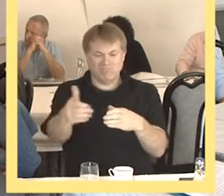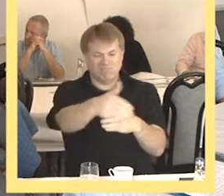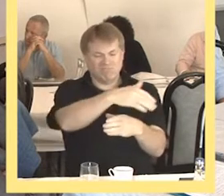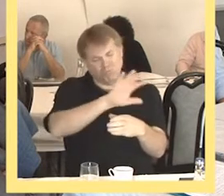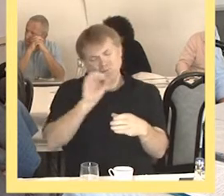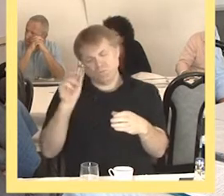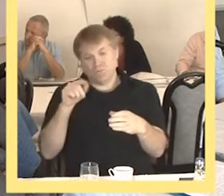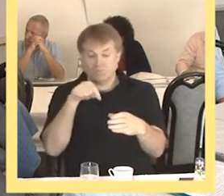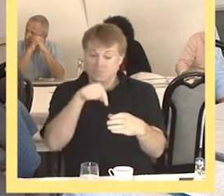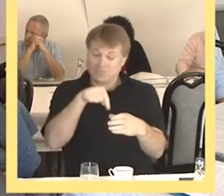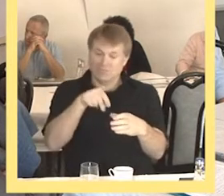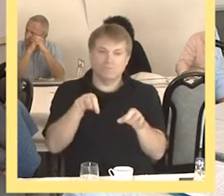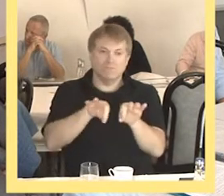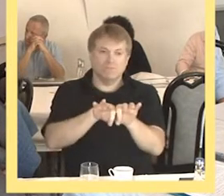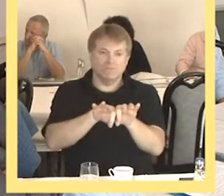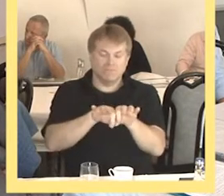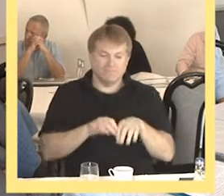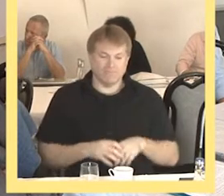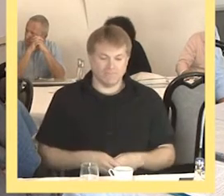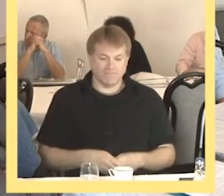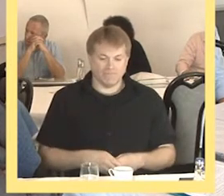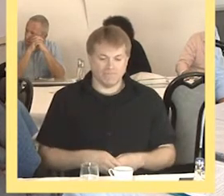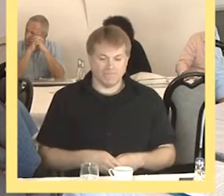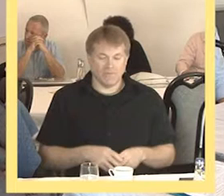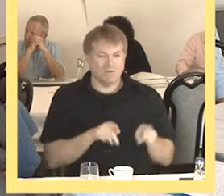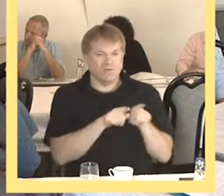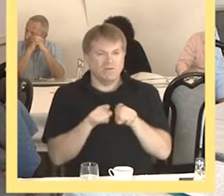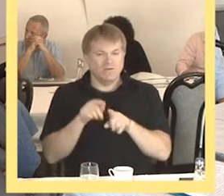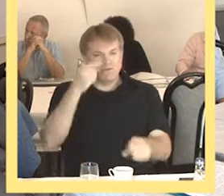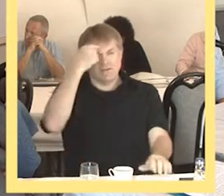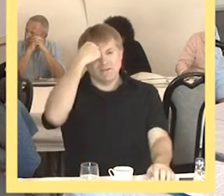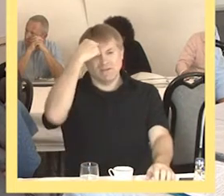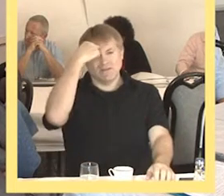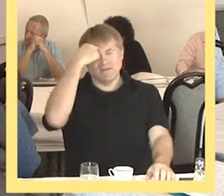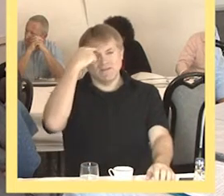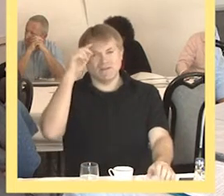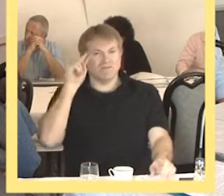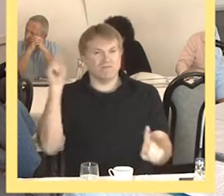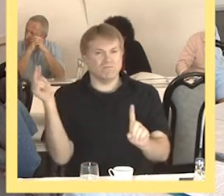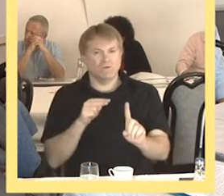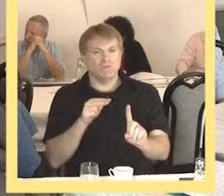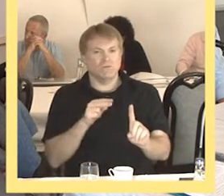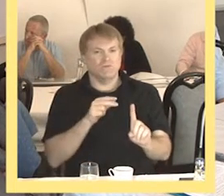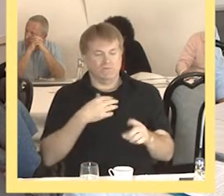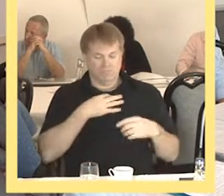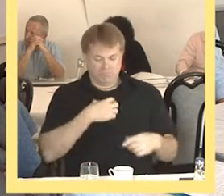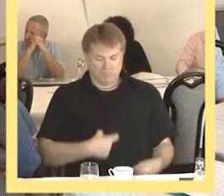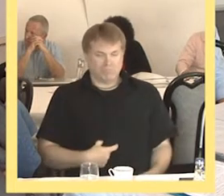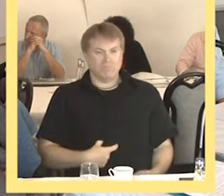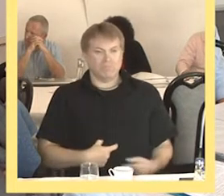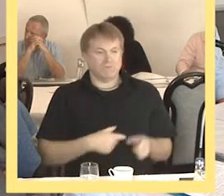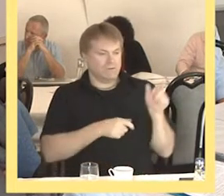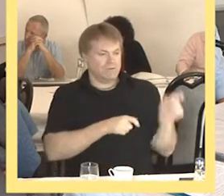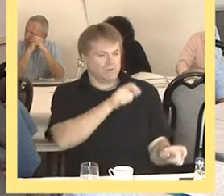regular, normal, individual human needs which have to be